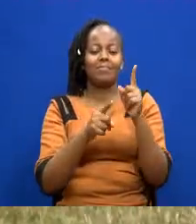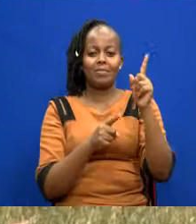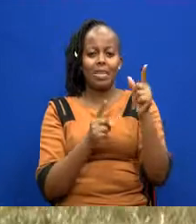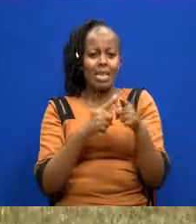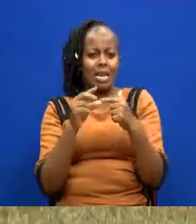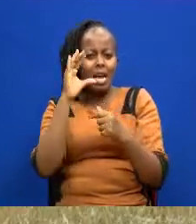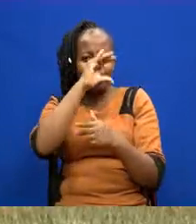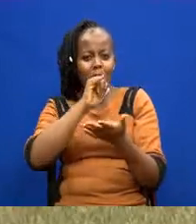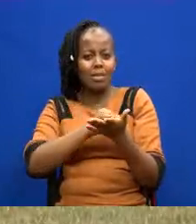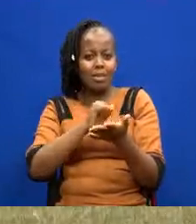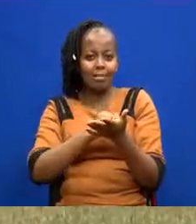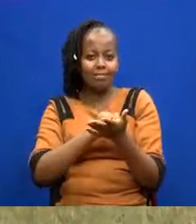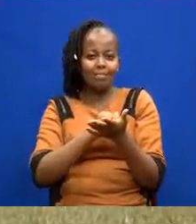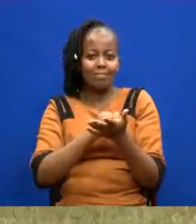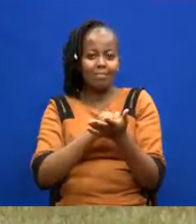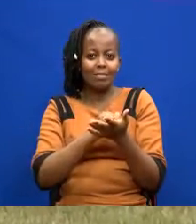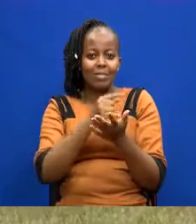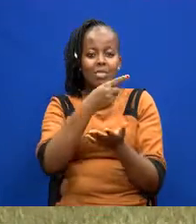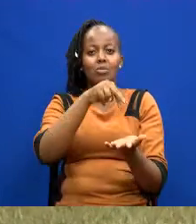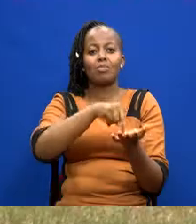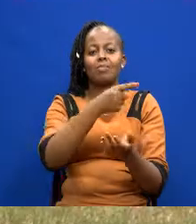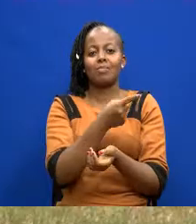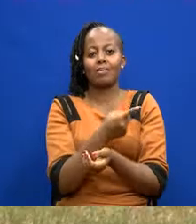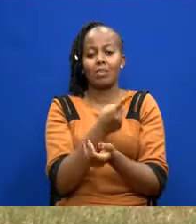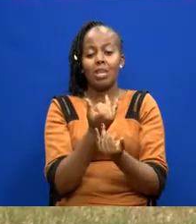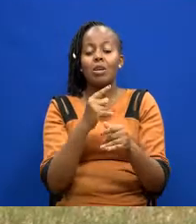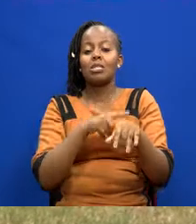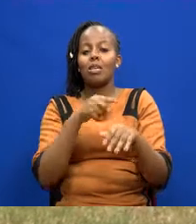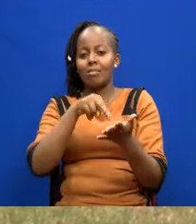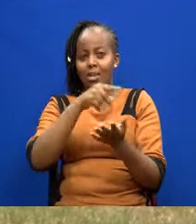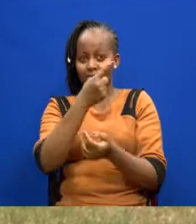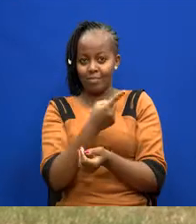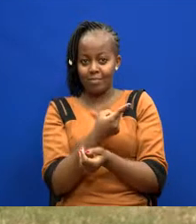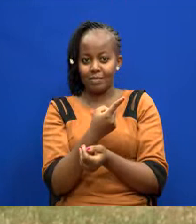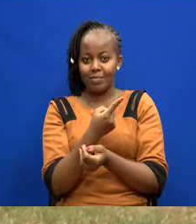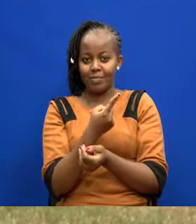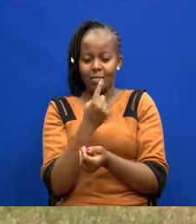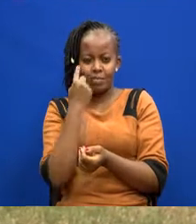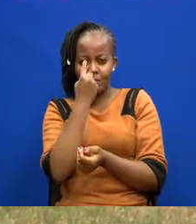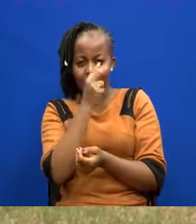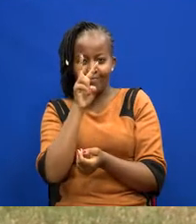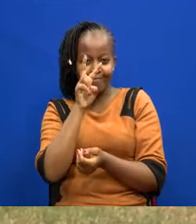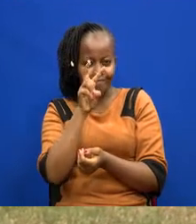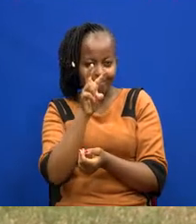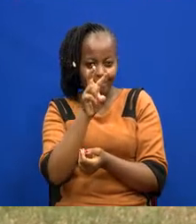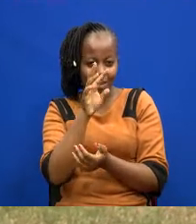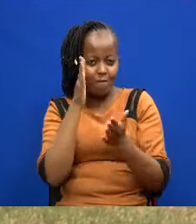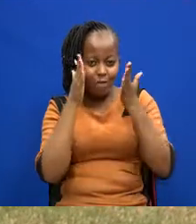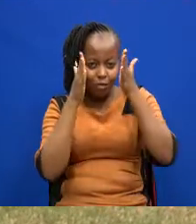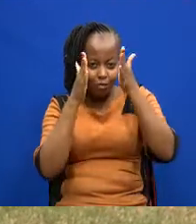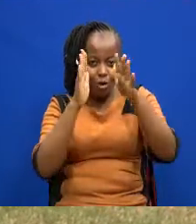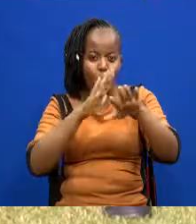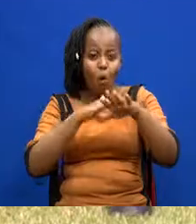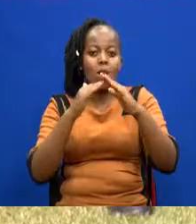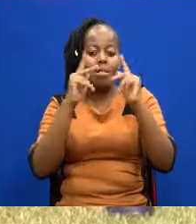and assume the tower of power position. At this position, your eye is